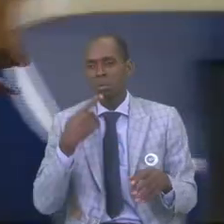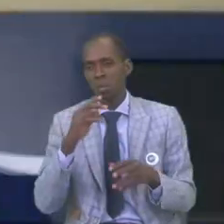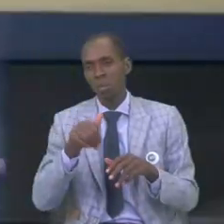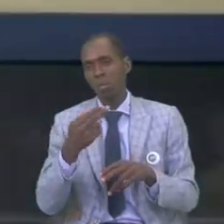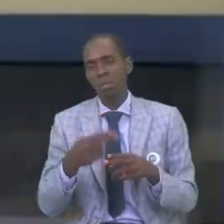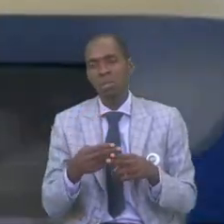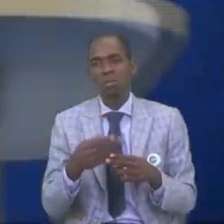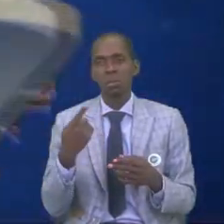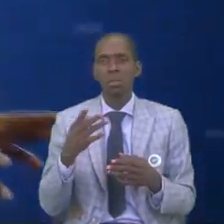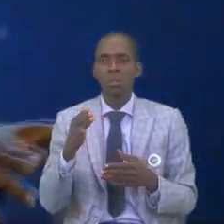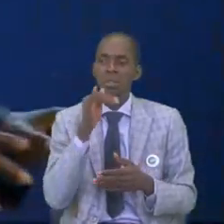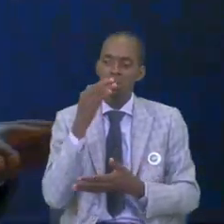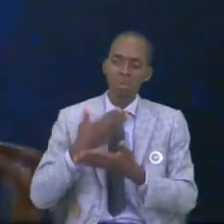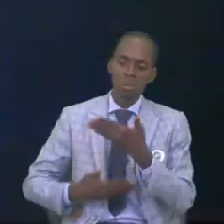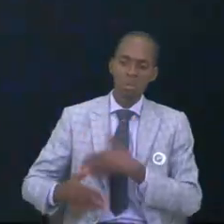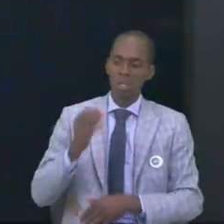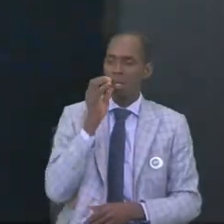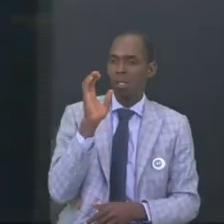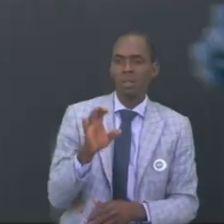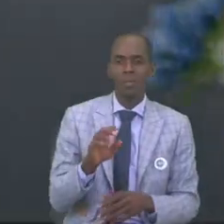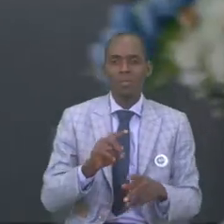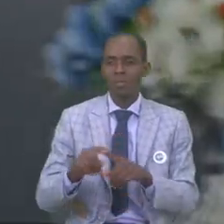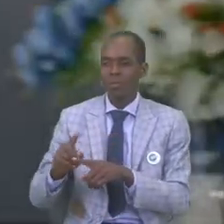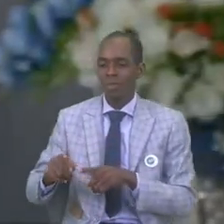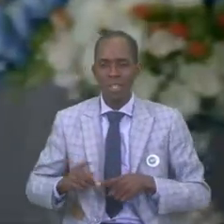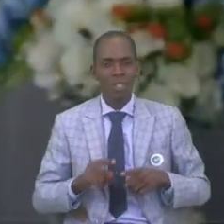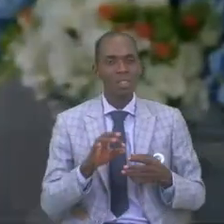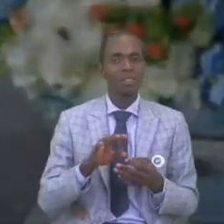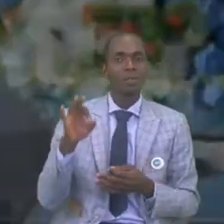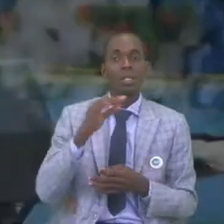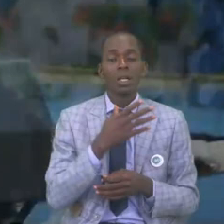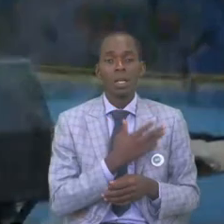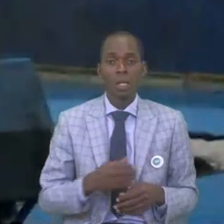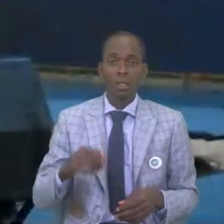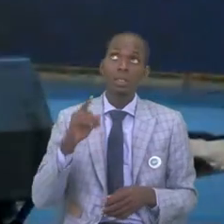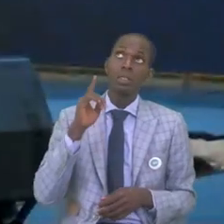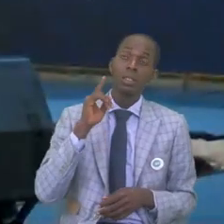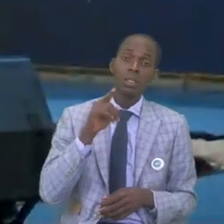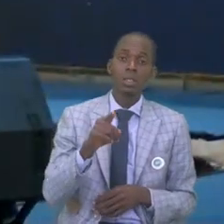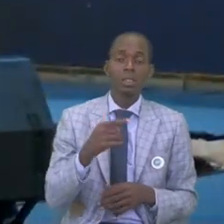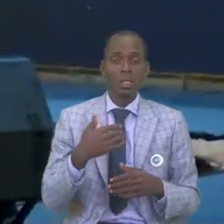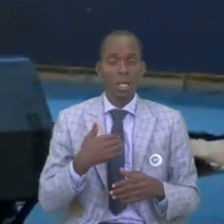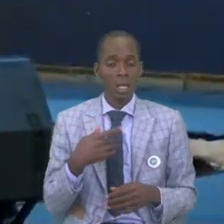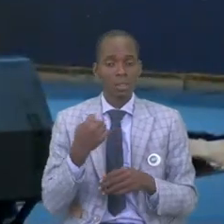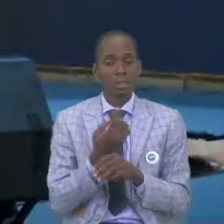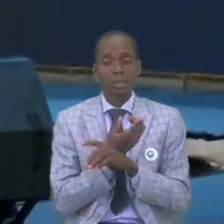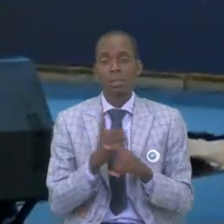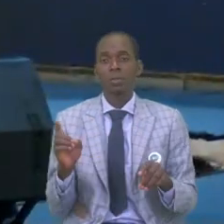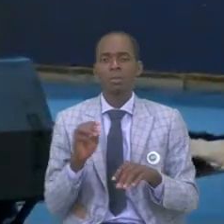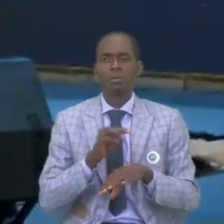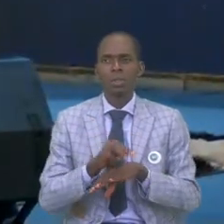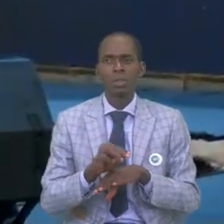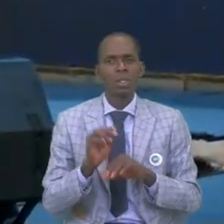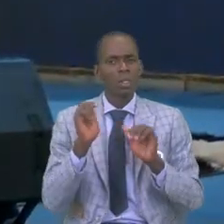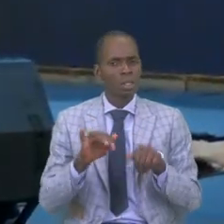this kind of spirit, that kind of spirit, and he has the deliverance ministry. Can I remind